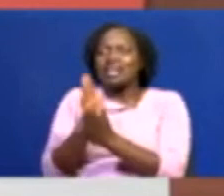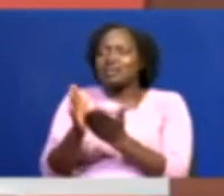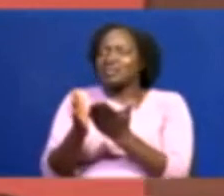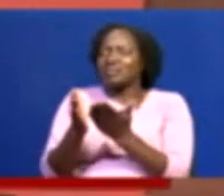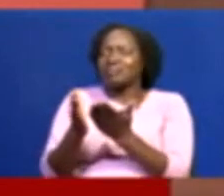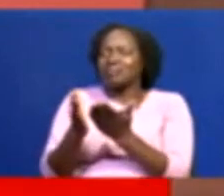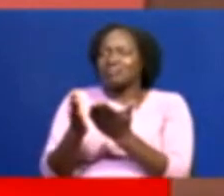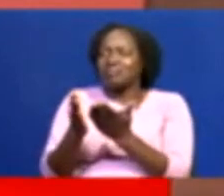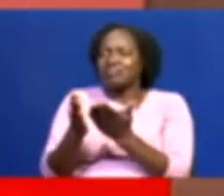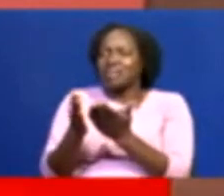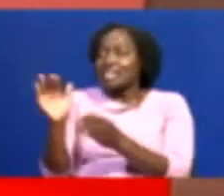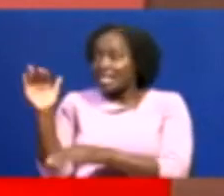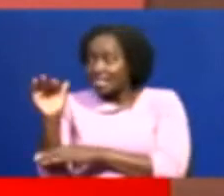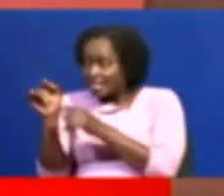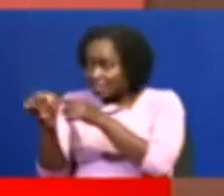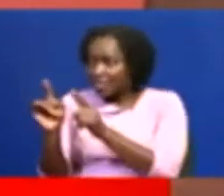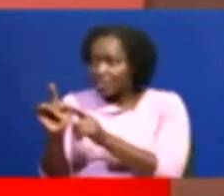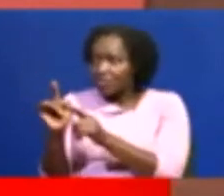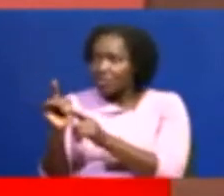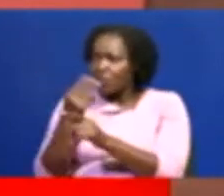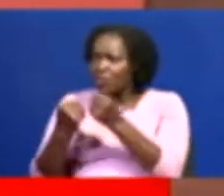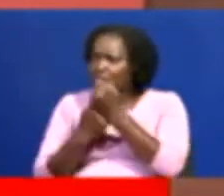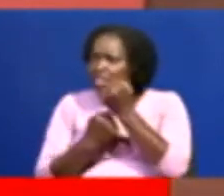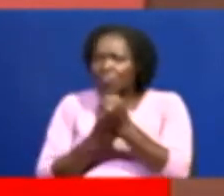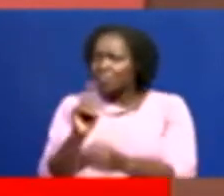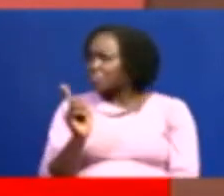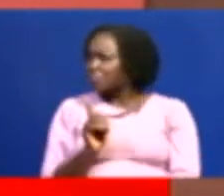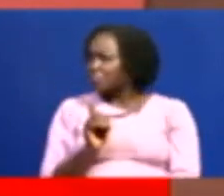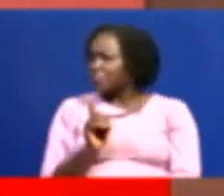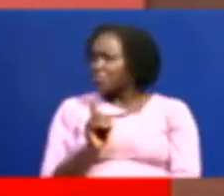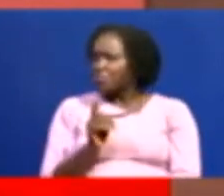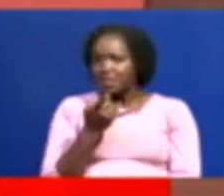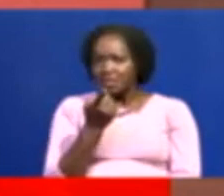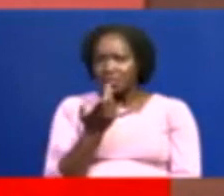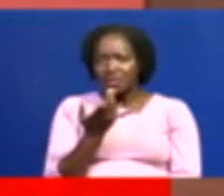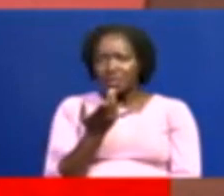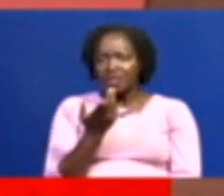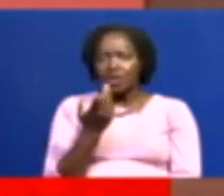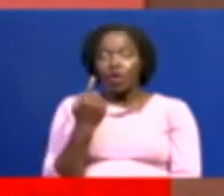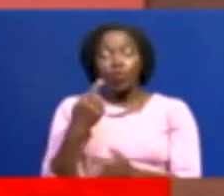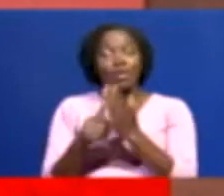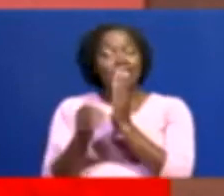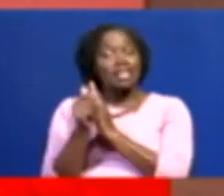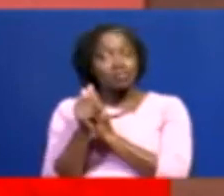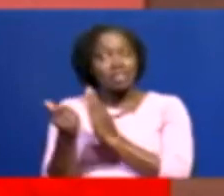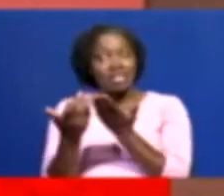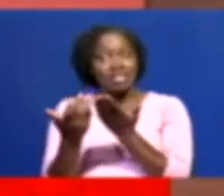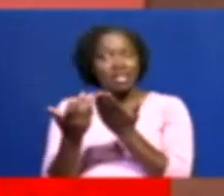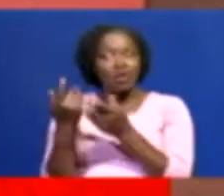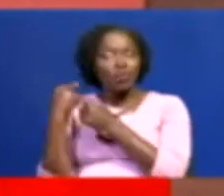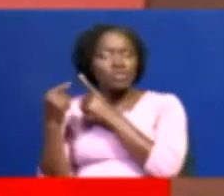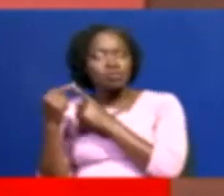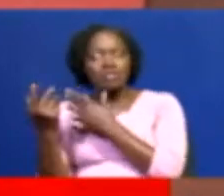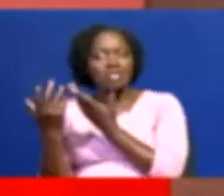necessarily asking himself, who did he support, who is this person, but what expertise, what kind of skills, what